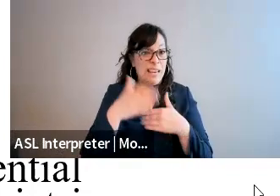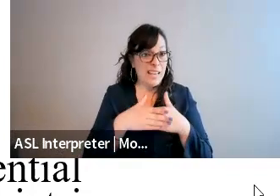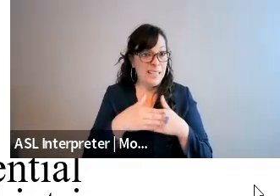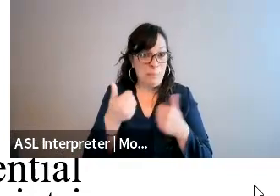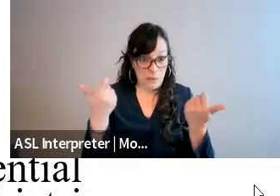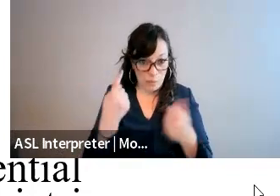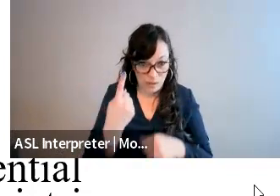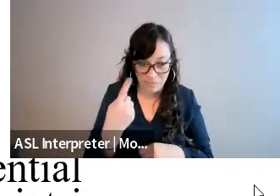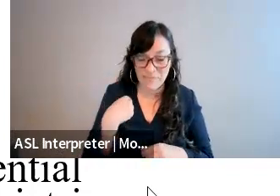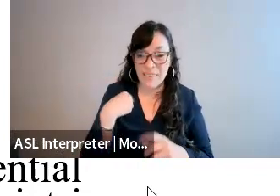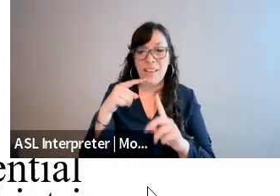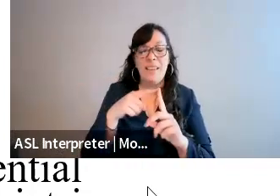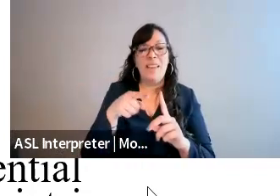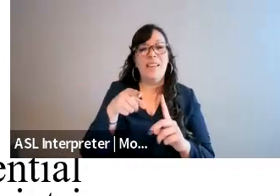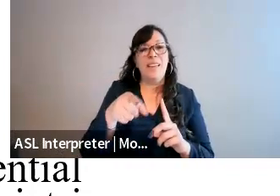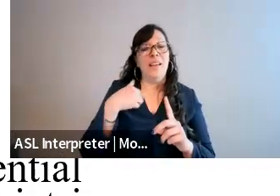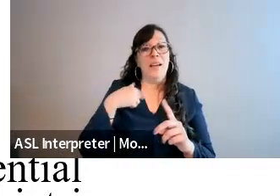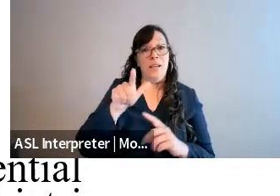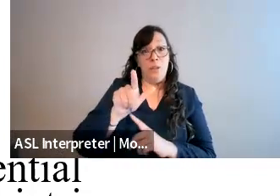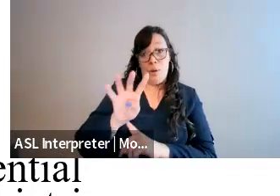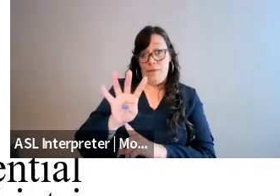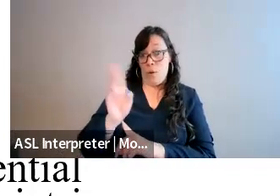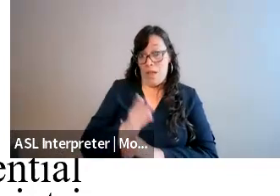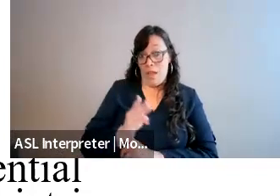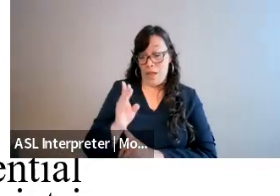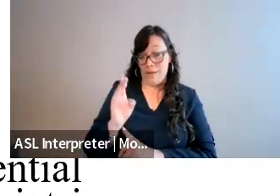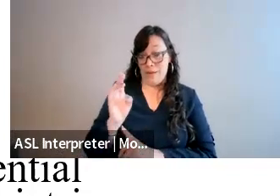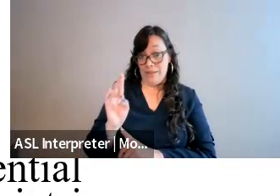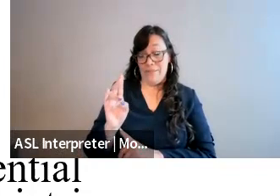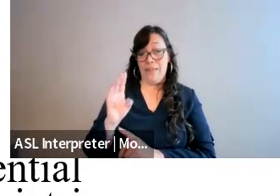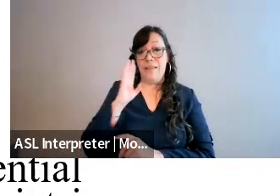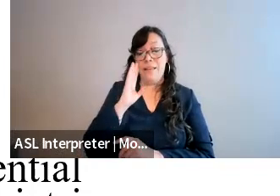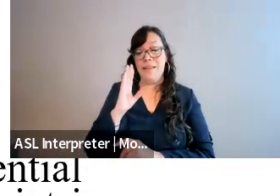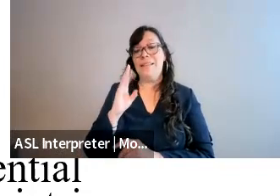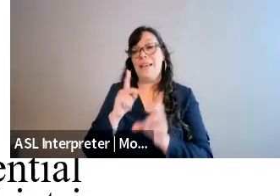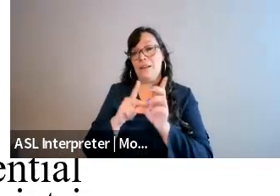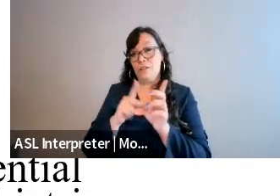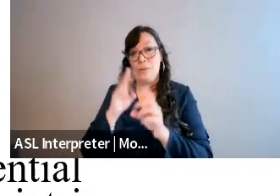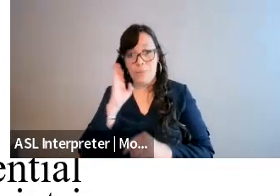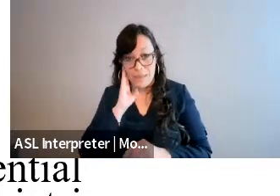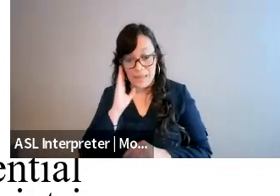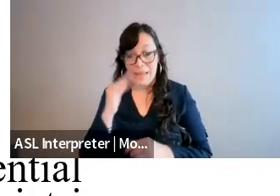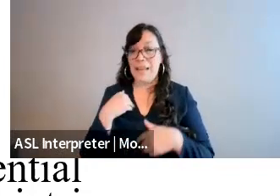one, is 24/7 psychiatric beds in long-term care and assisted